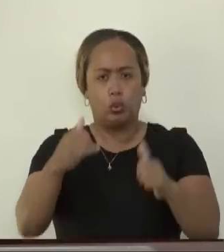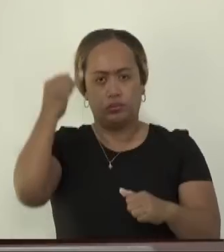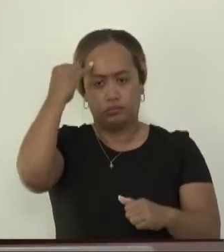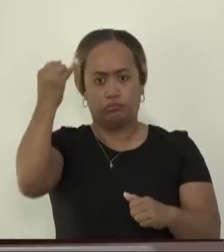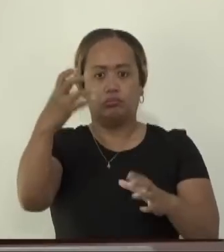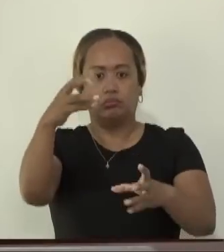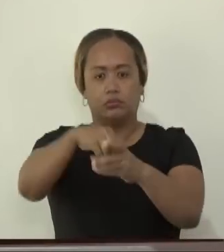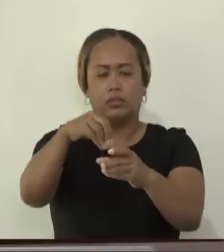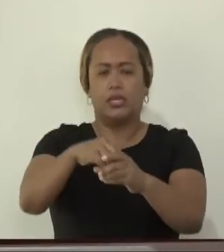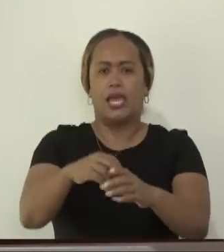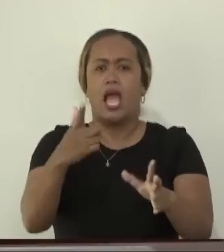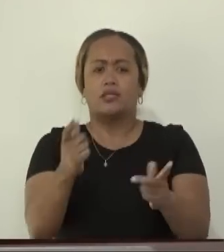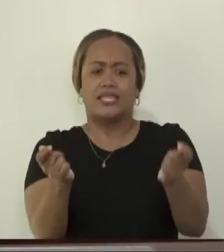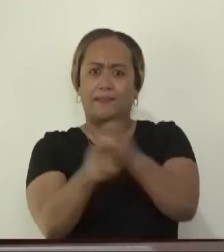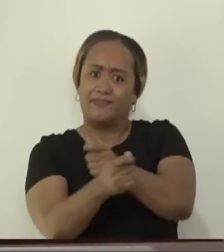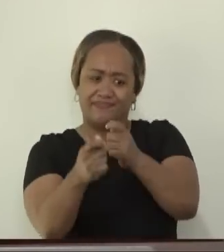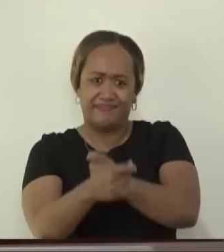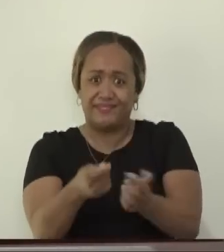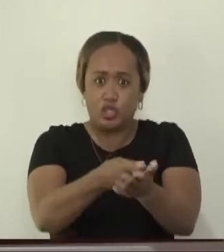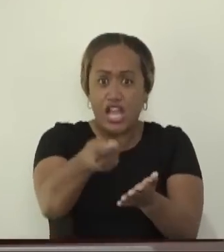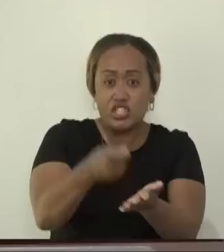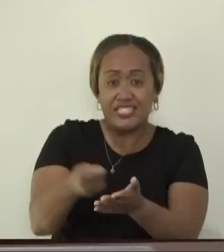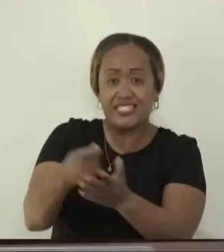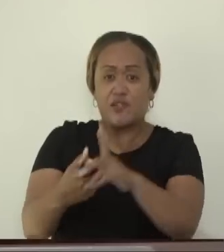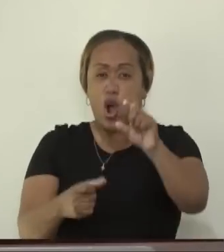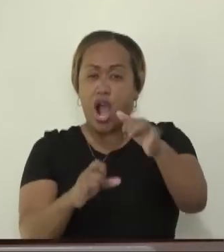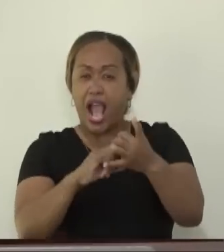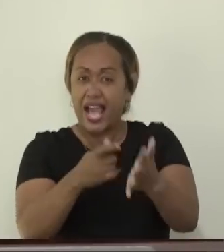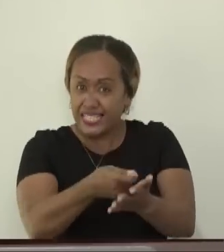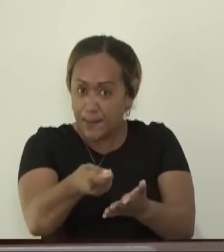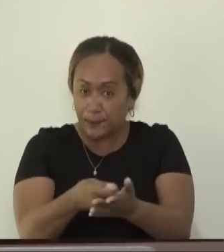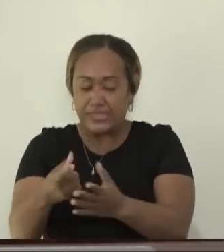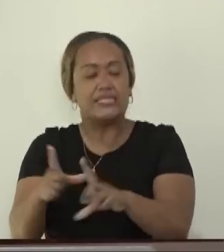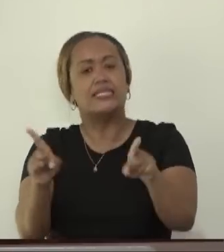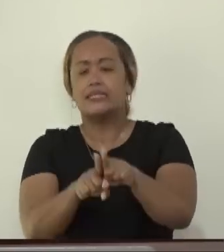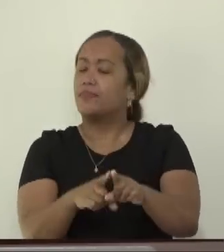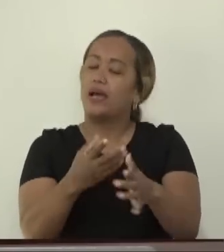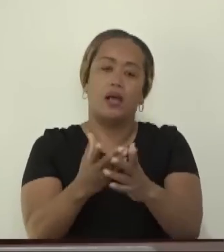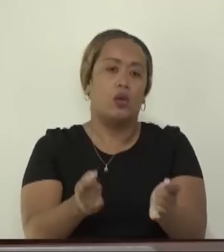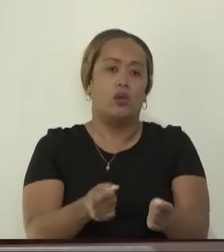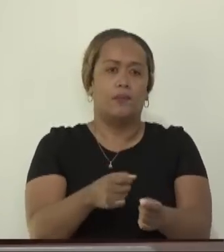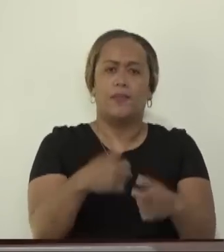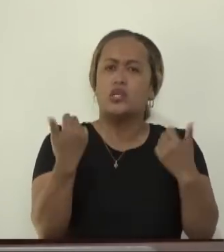as customs concessions to support the growth and diversification of our economy.